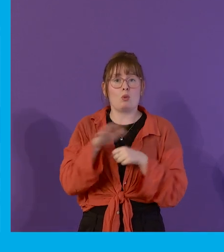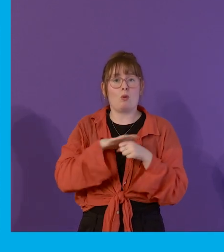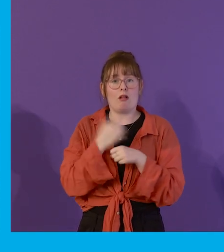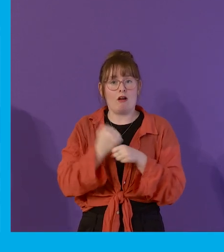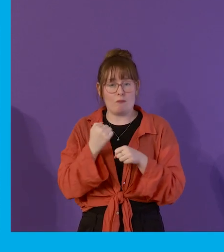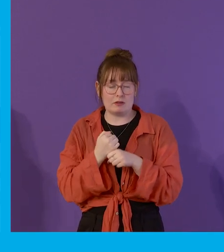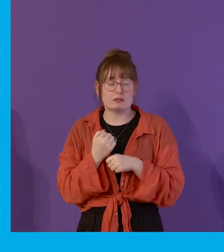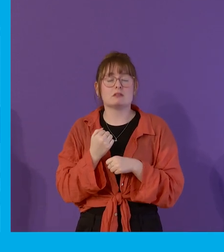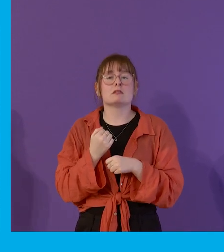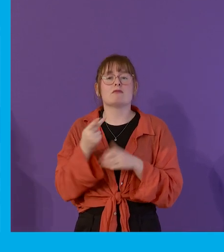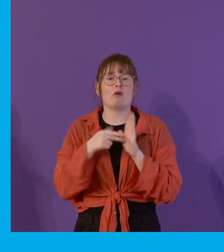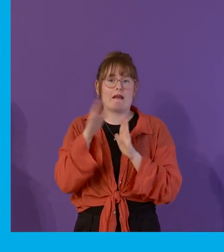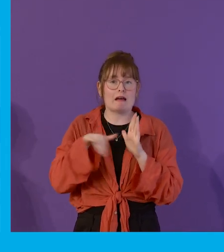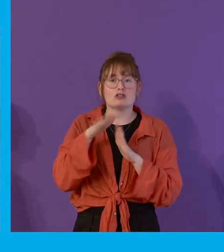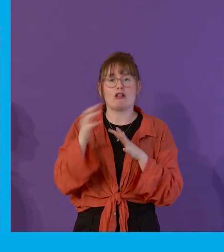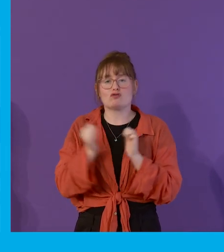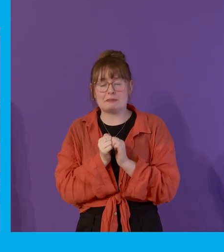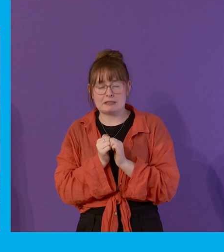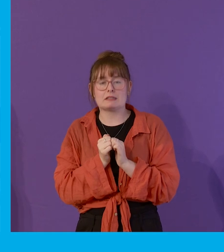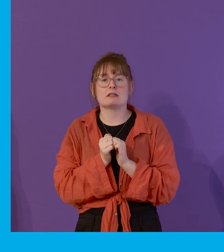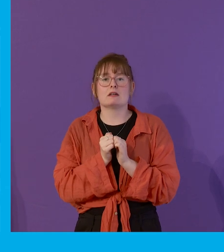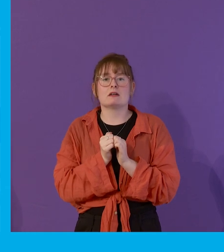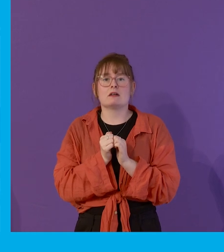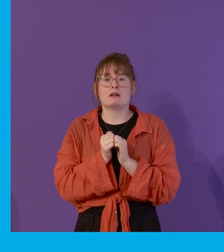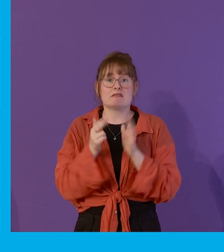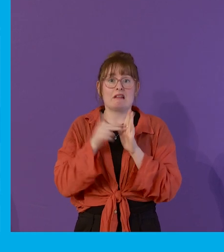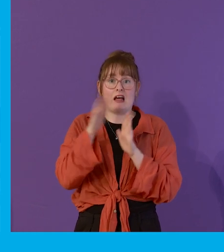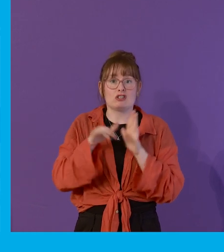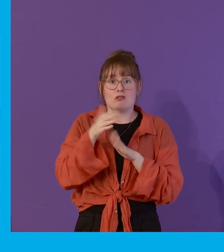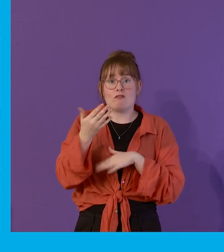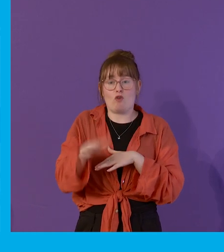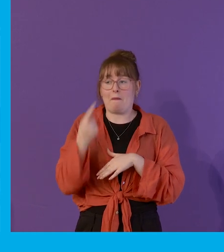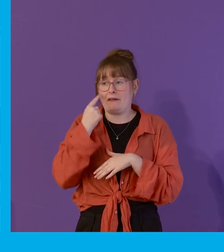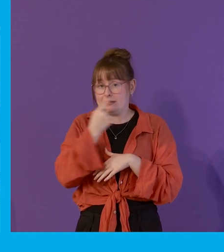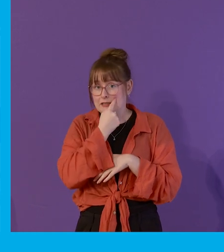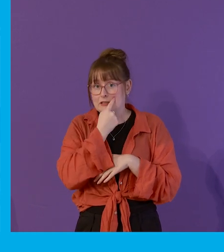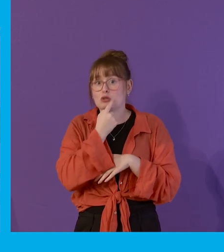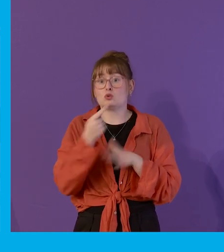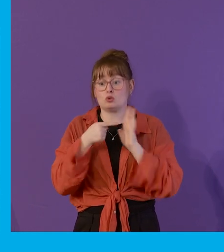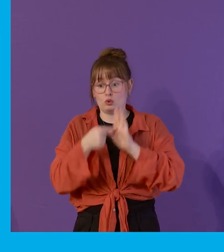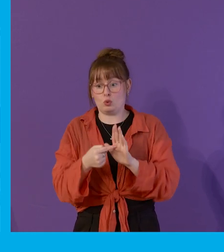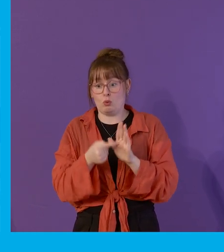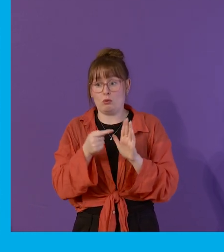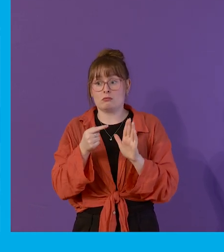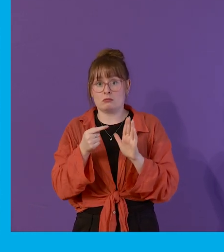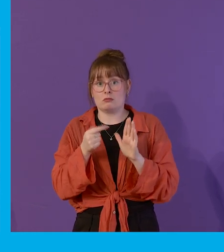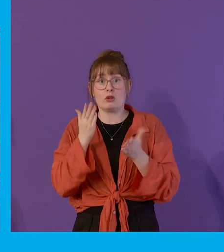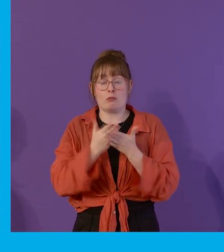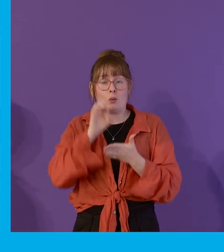local by default, national by agreement, national by evidence to show that this is actually going to be